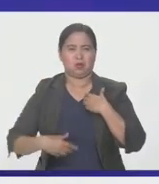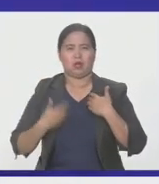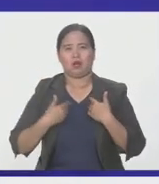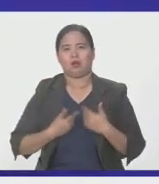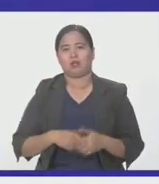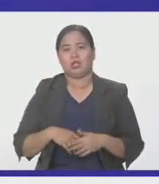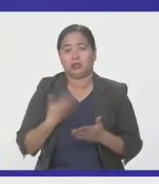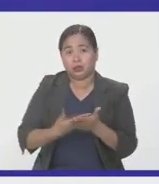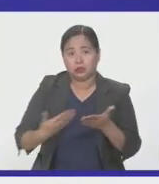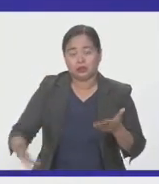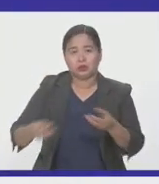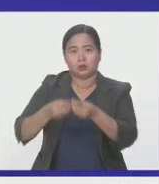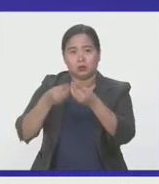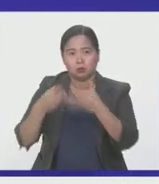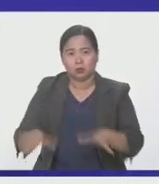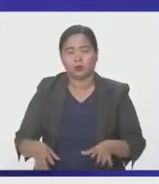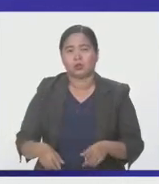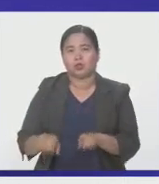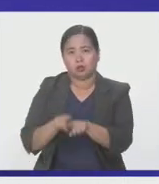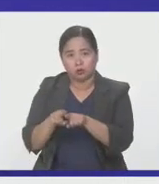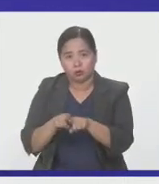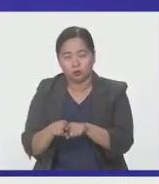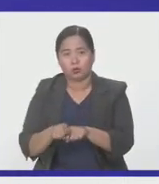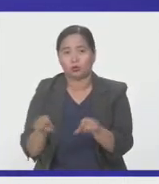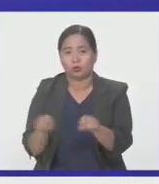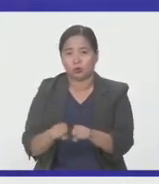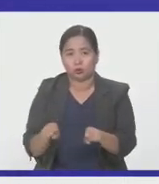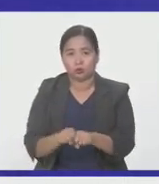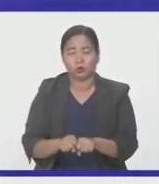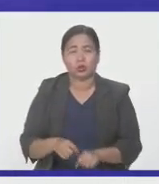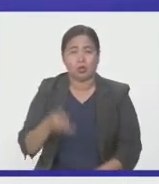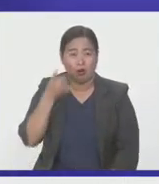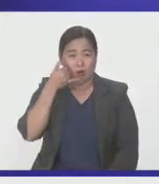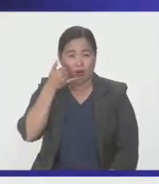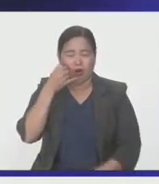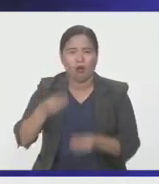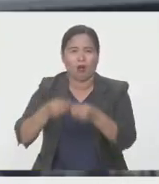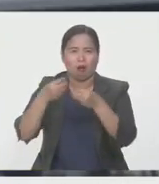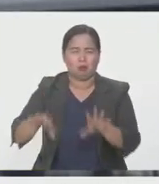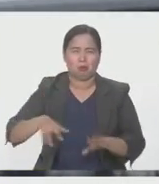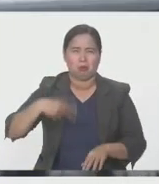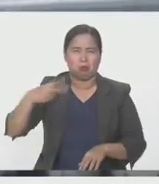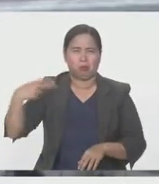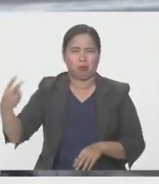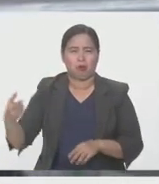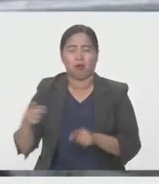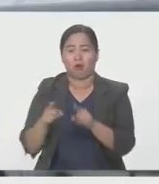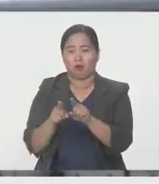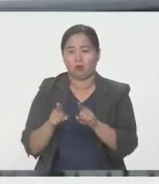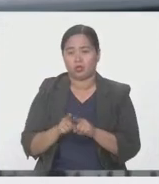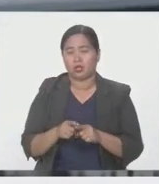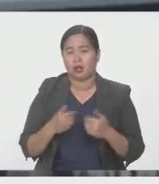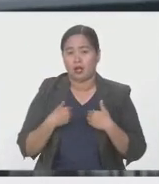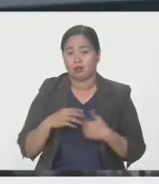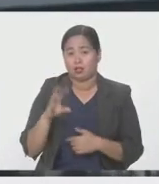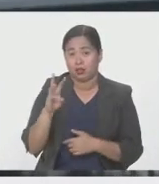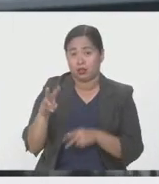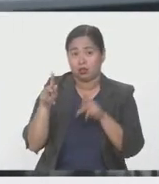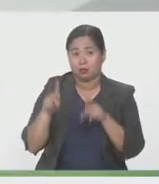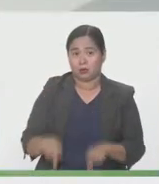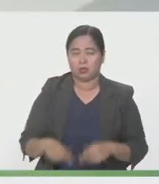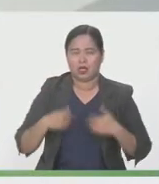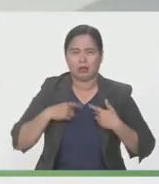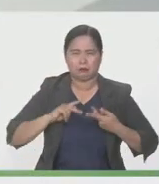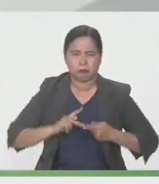personal belongings such as a pair of socks, one shoe, and his iPhone. Quang Tran, along with six other passengers who endured